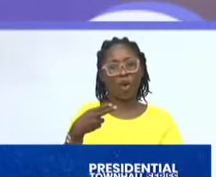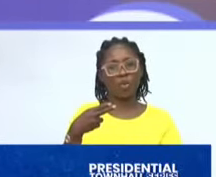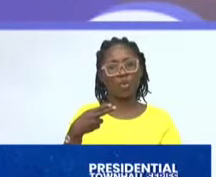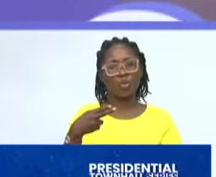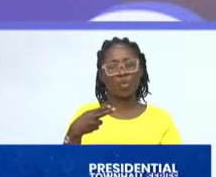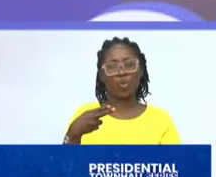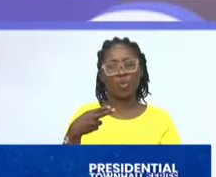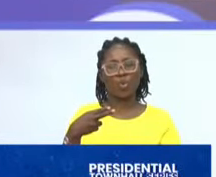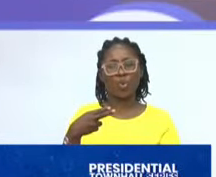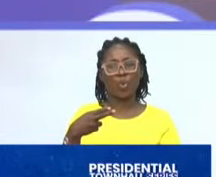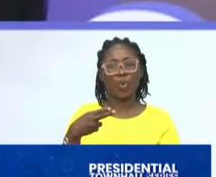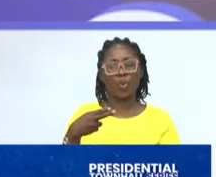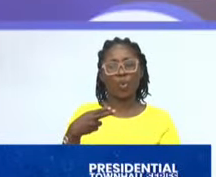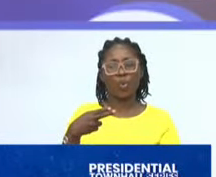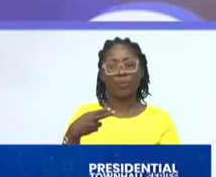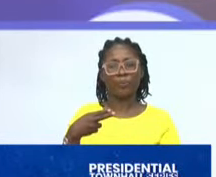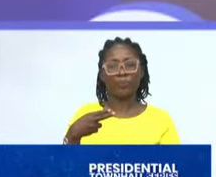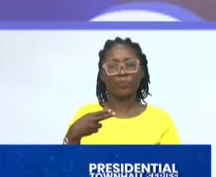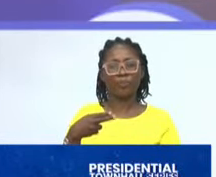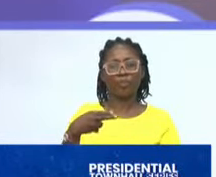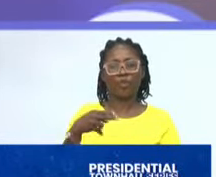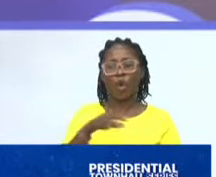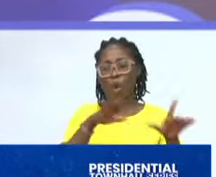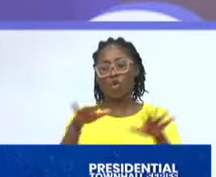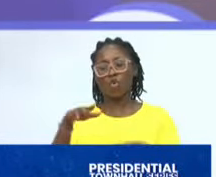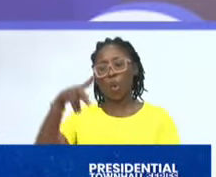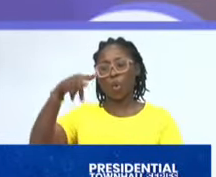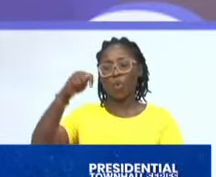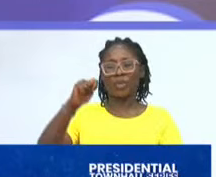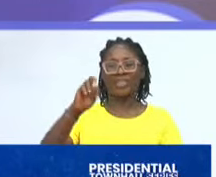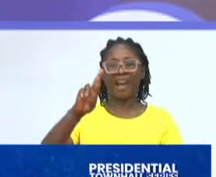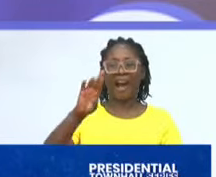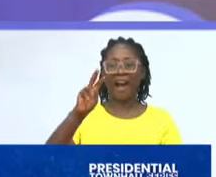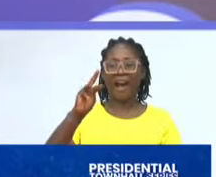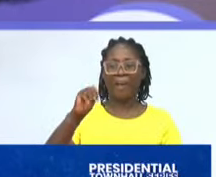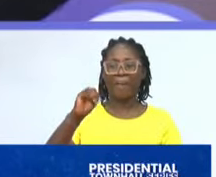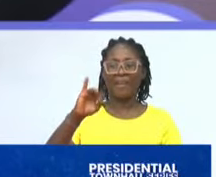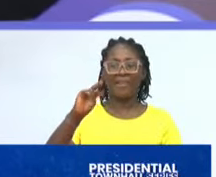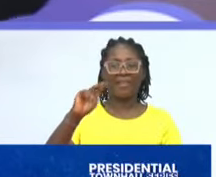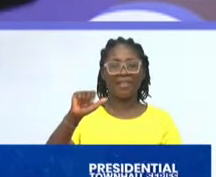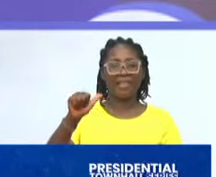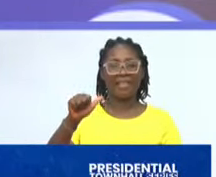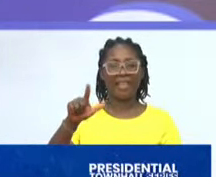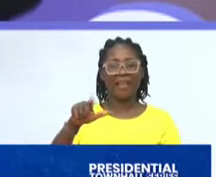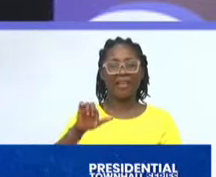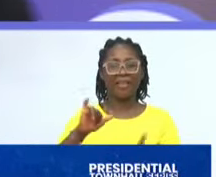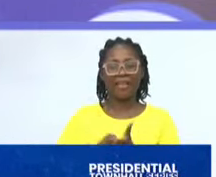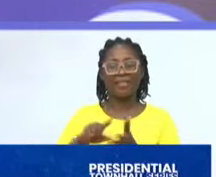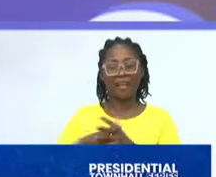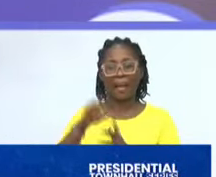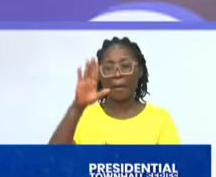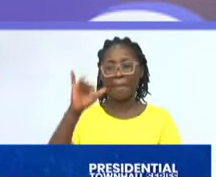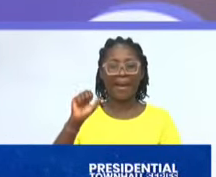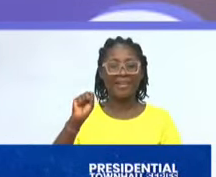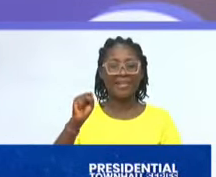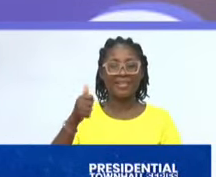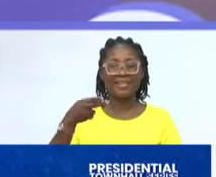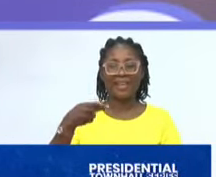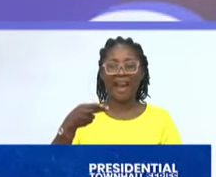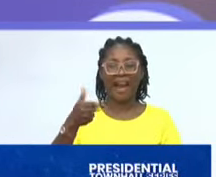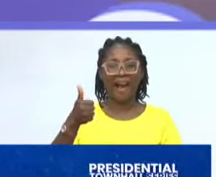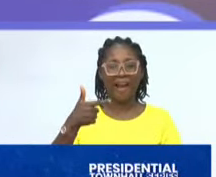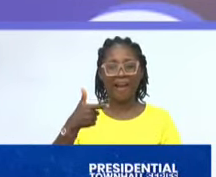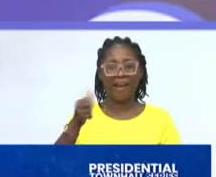ocean terminal that started by Sagari? See today, it's not functioning to how it